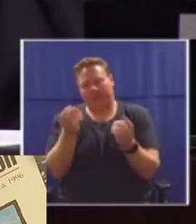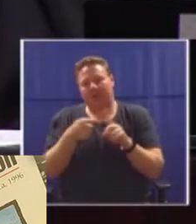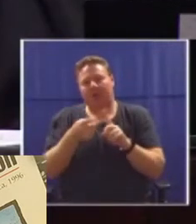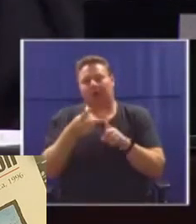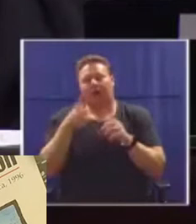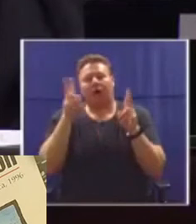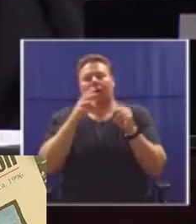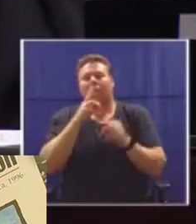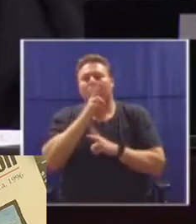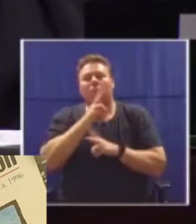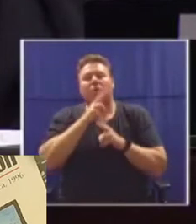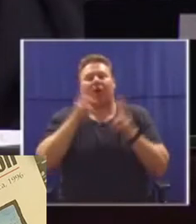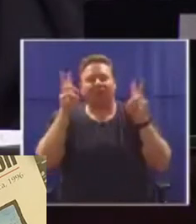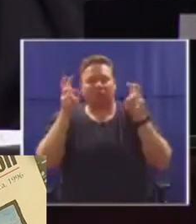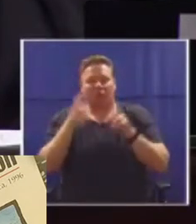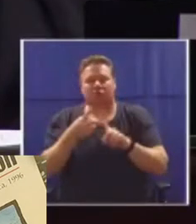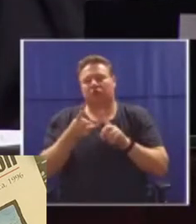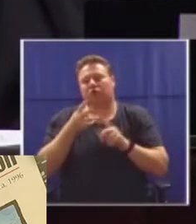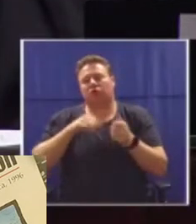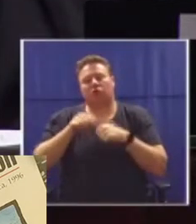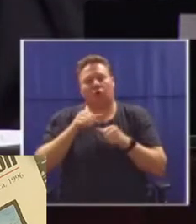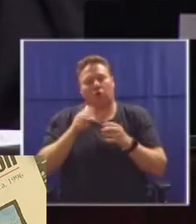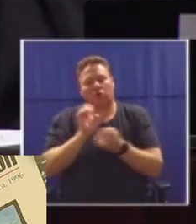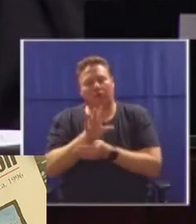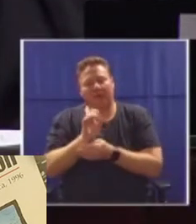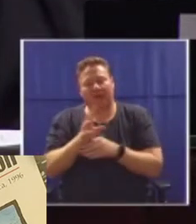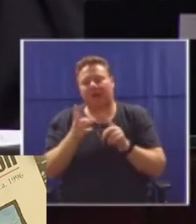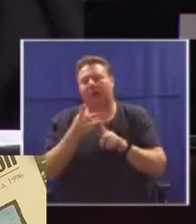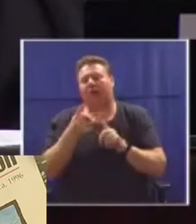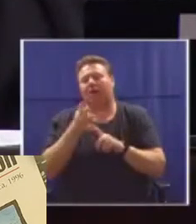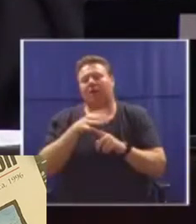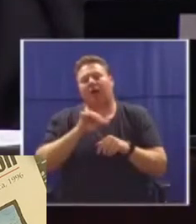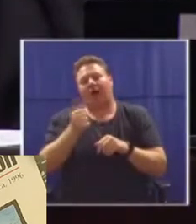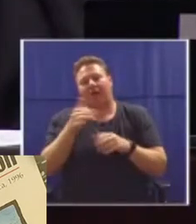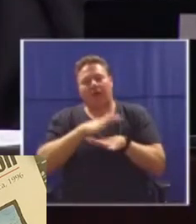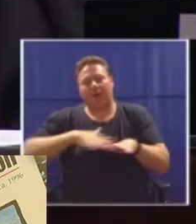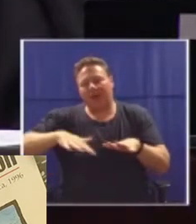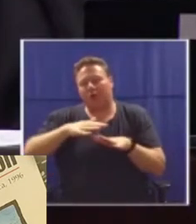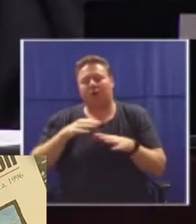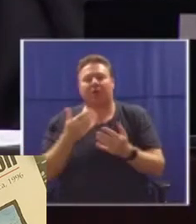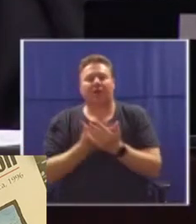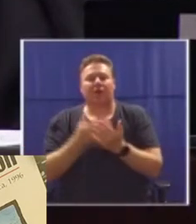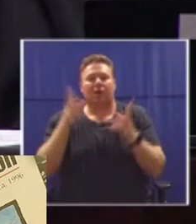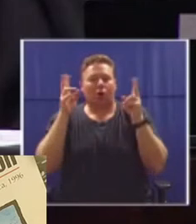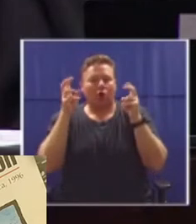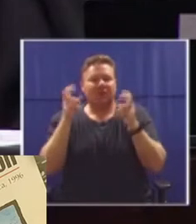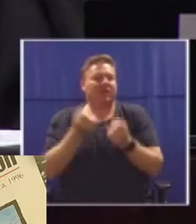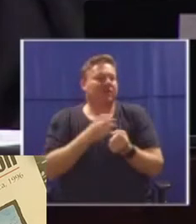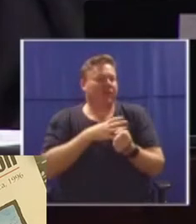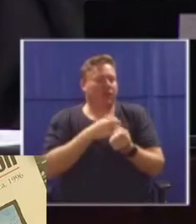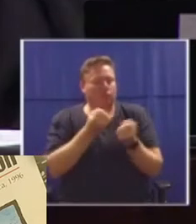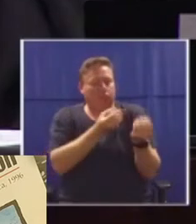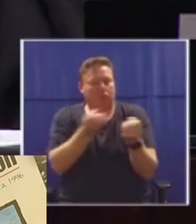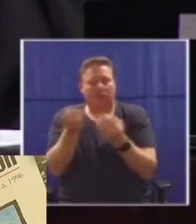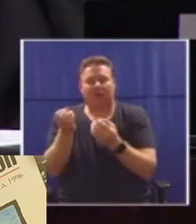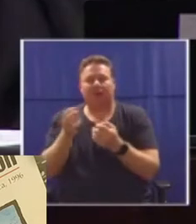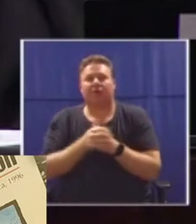private content. Social media and other digital platforms have become spaces of content where